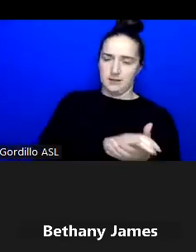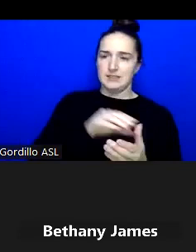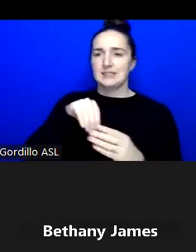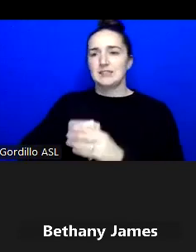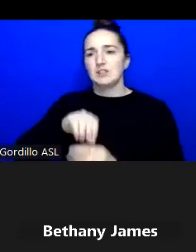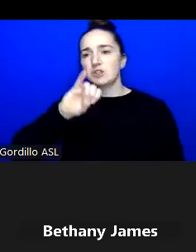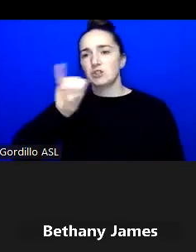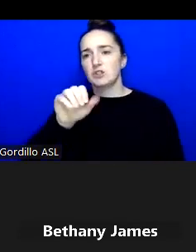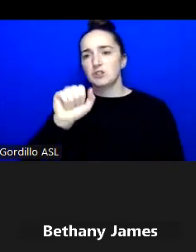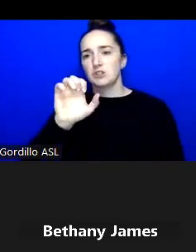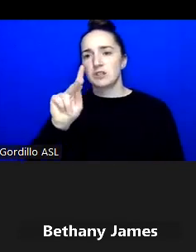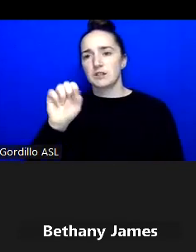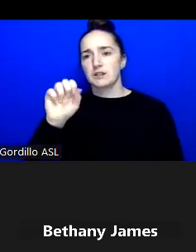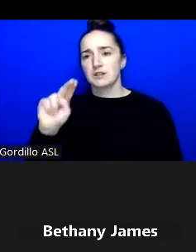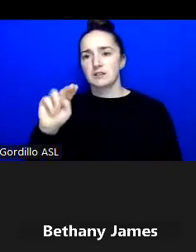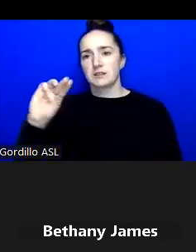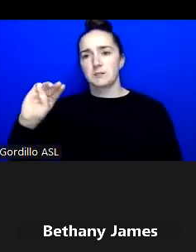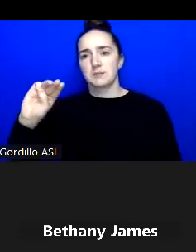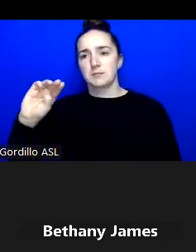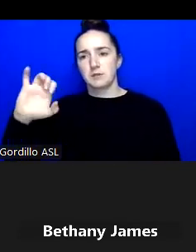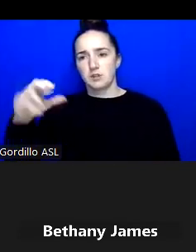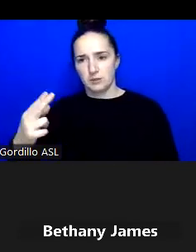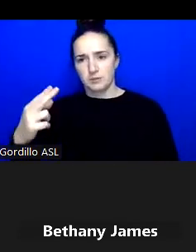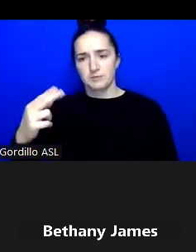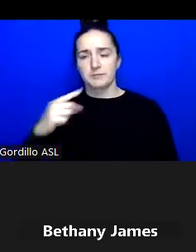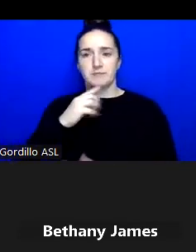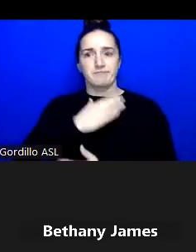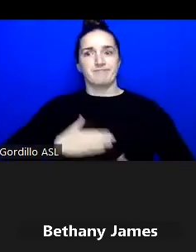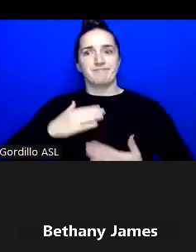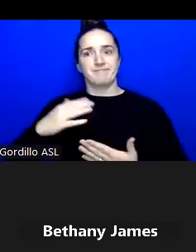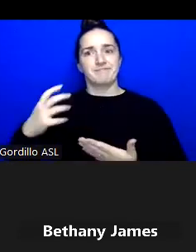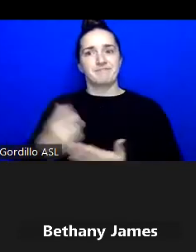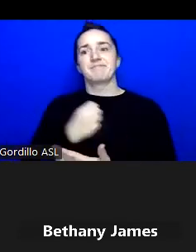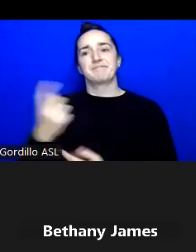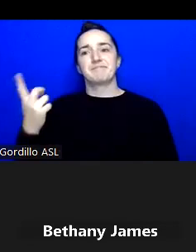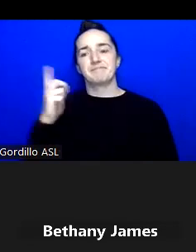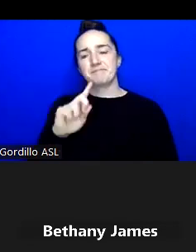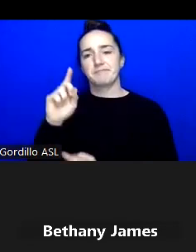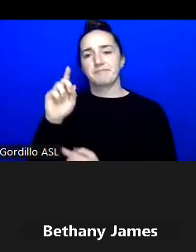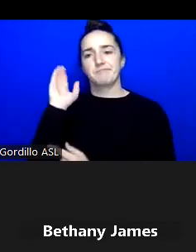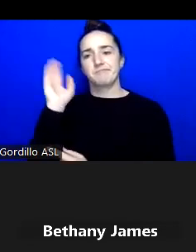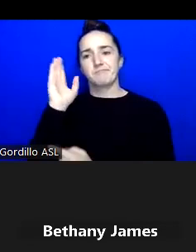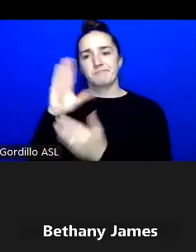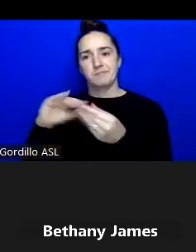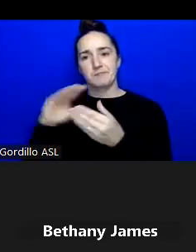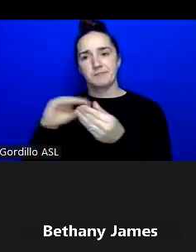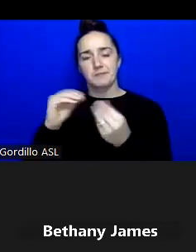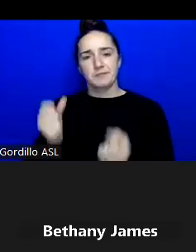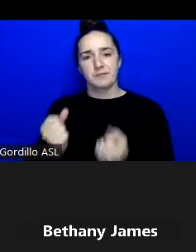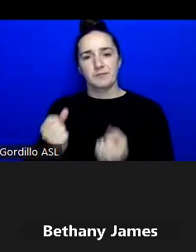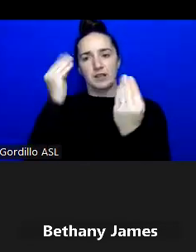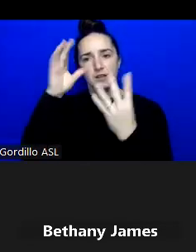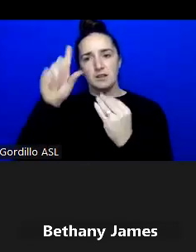am appreciative for the opportunity to be able to speak with you today and provide you with more information about